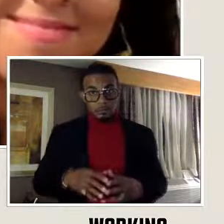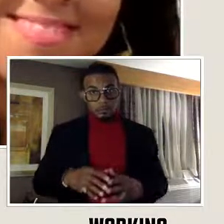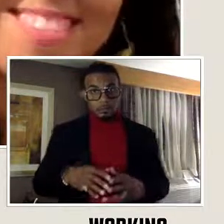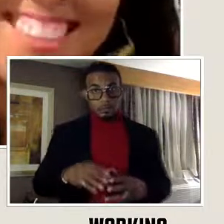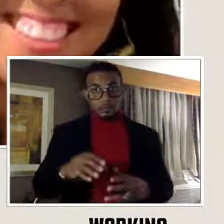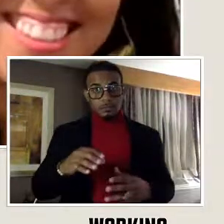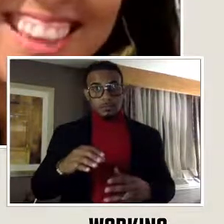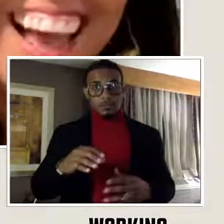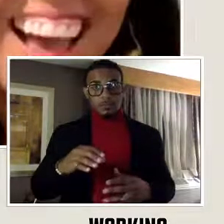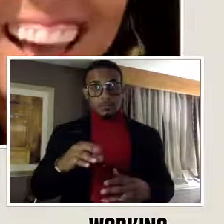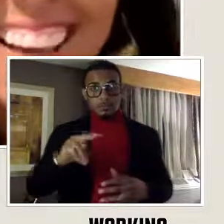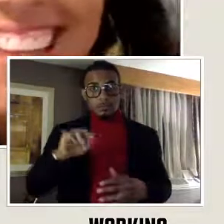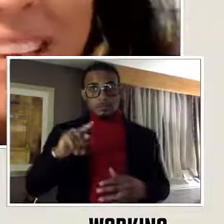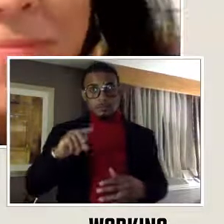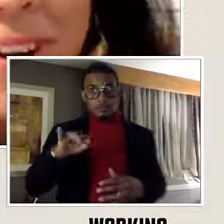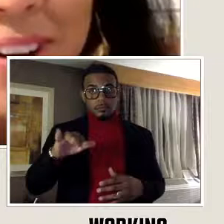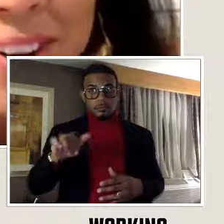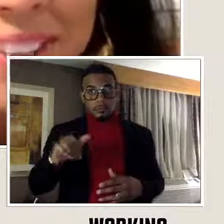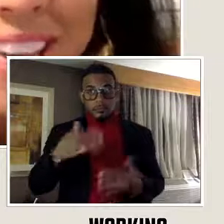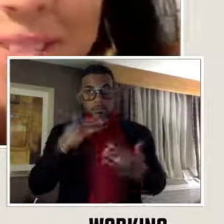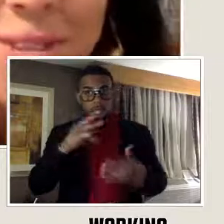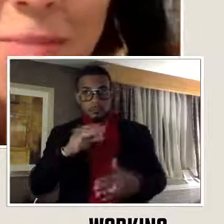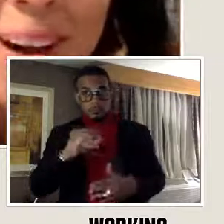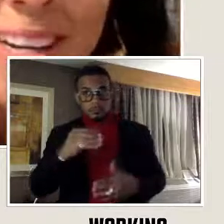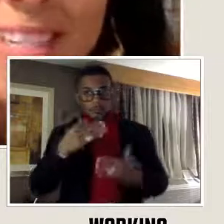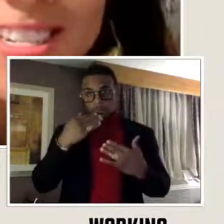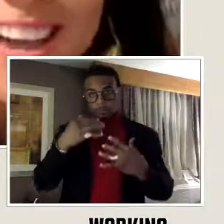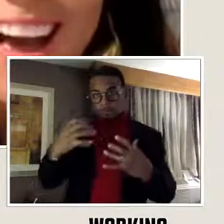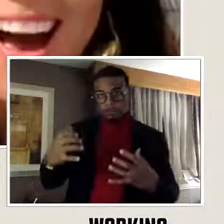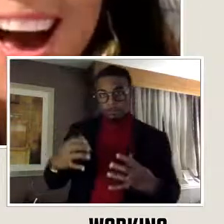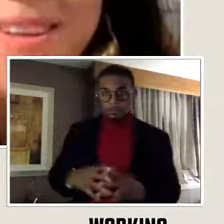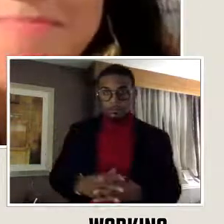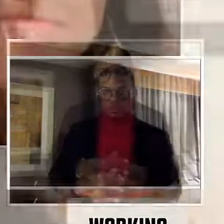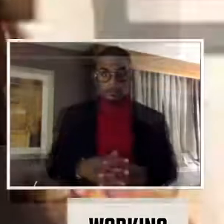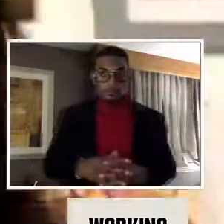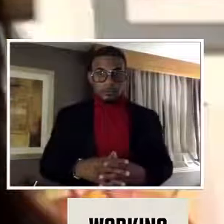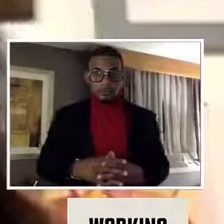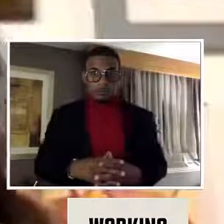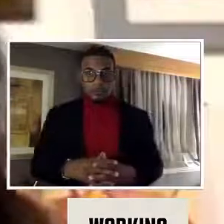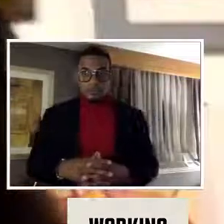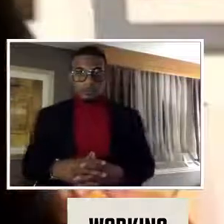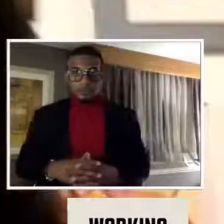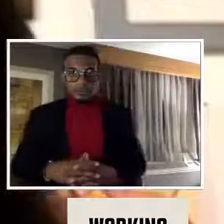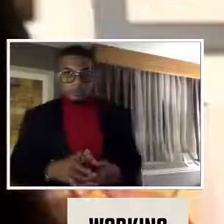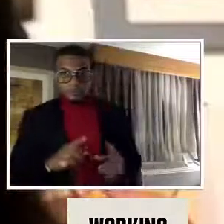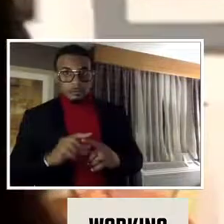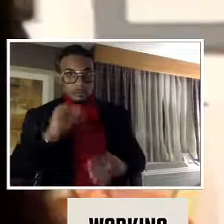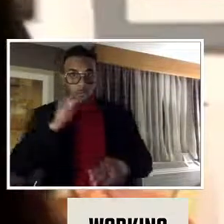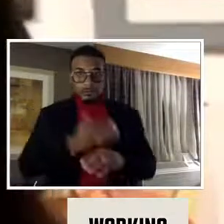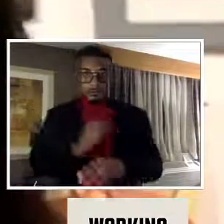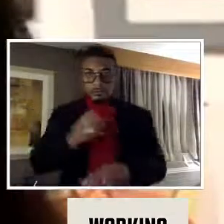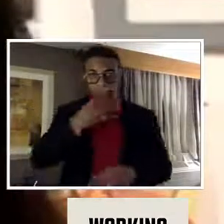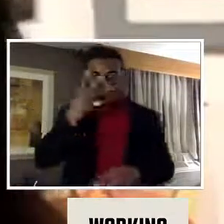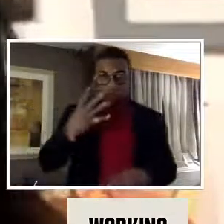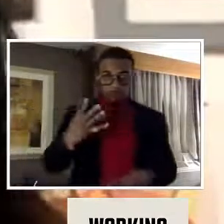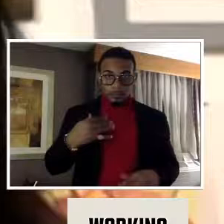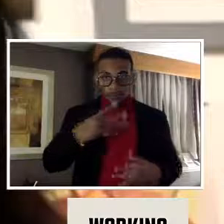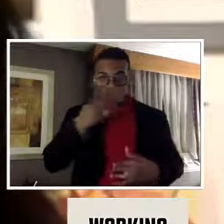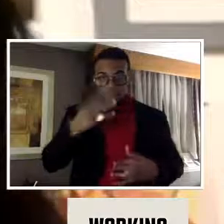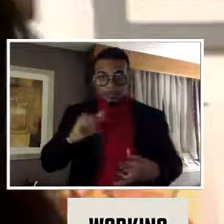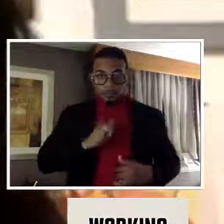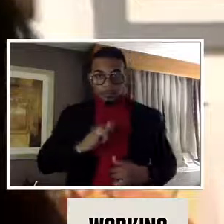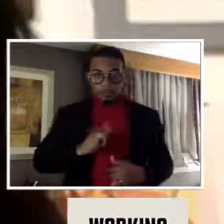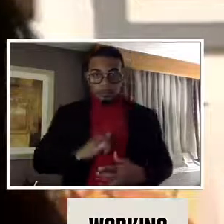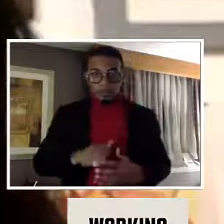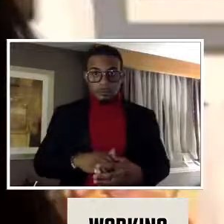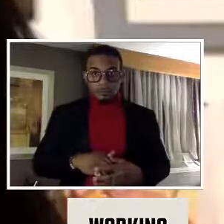Action. Natalia. Thank you, Mo. Thank you so much. As the daughter of immigrants and an immigrant